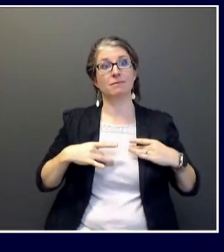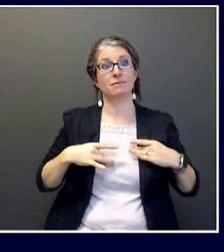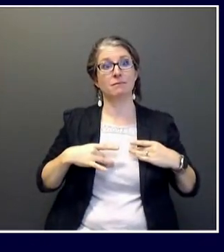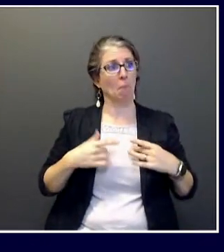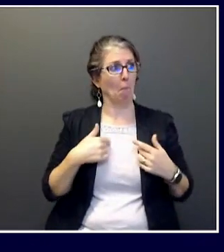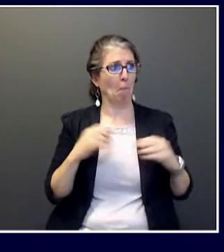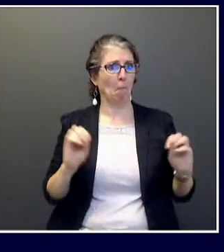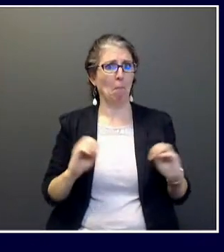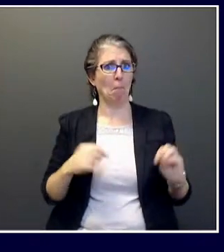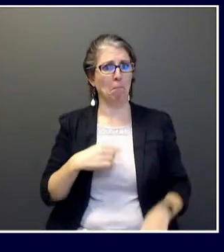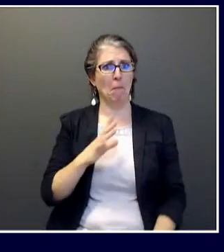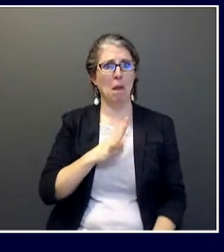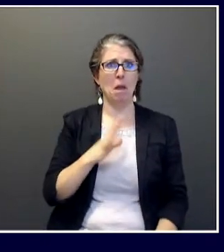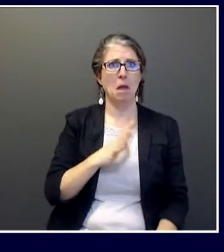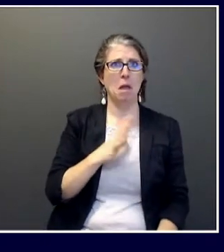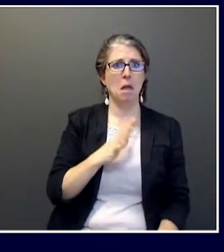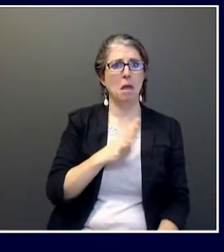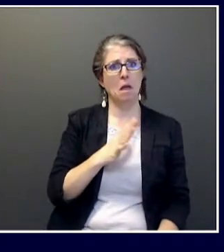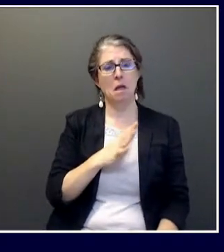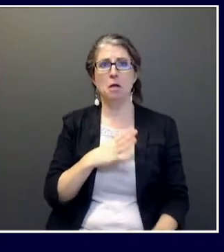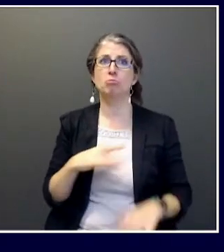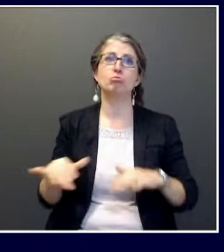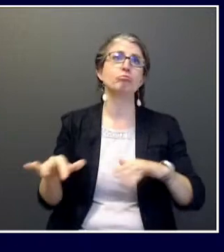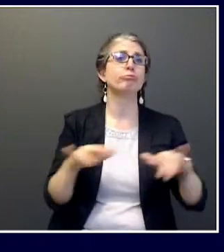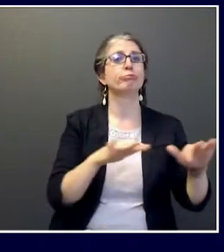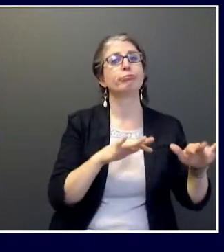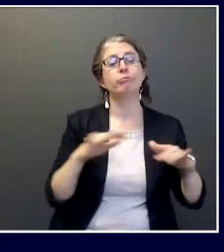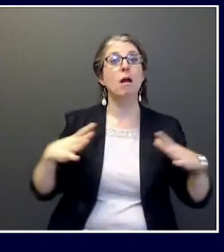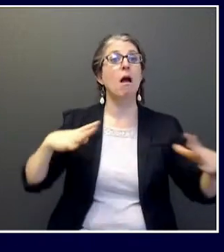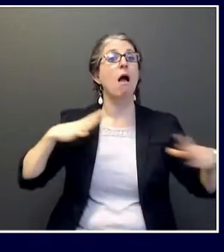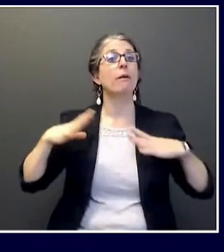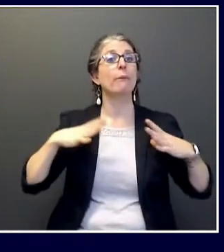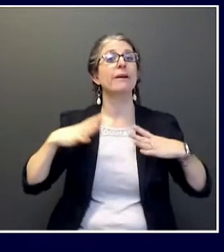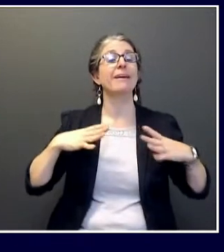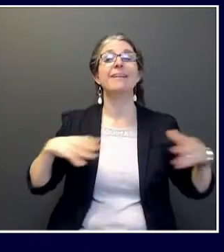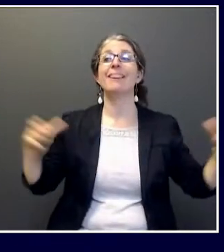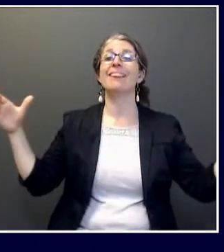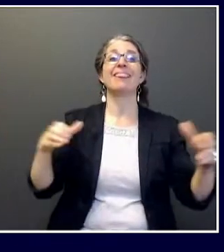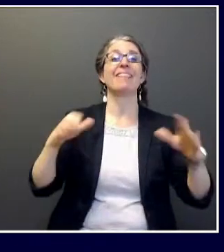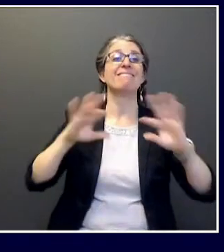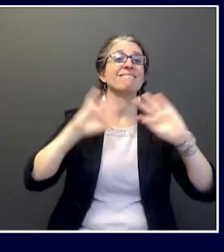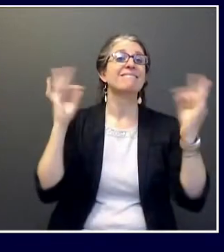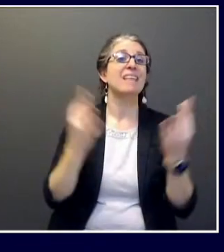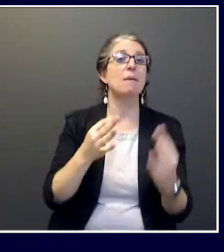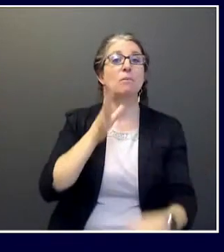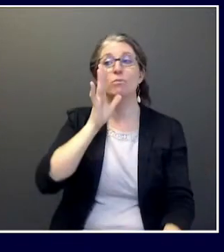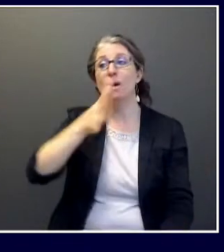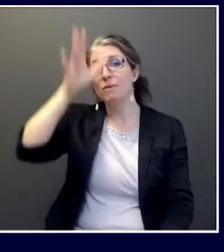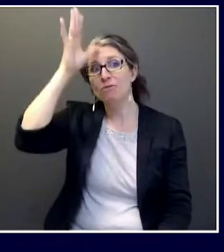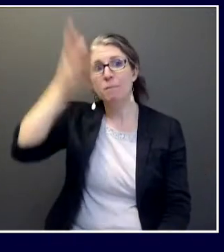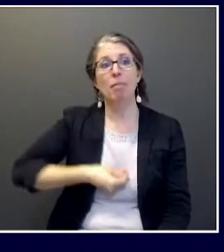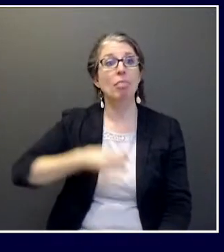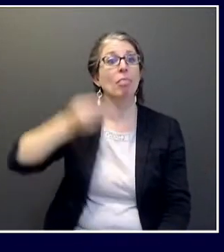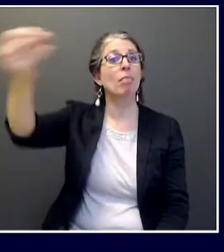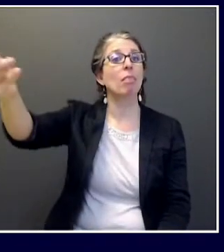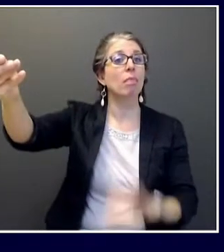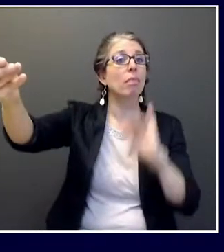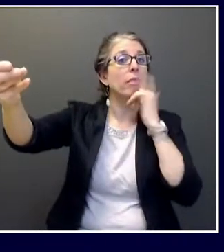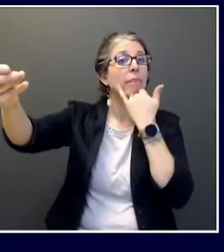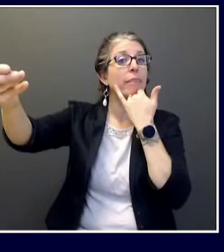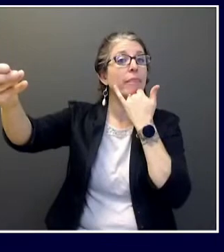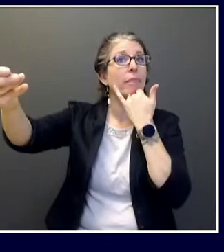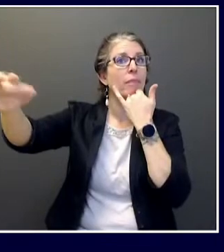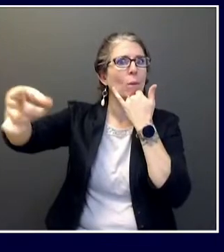that safety for the winter holidays and beyond is for everyone who's gathering to be vaccinated, everyone who can be to